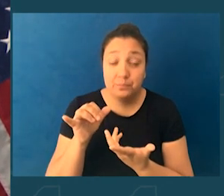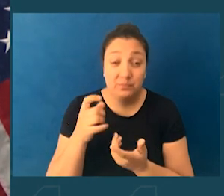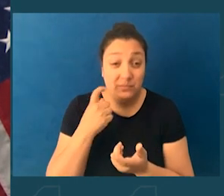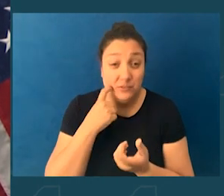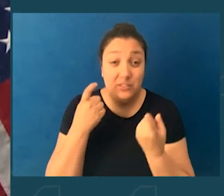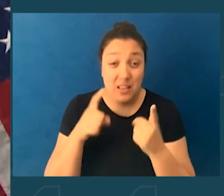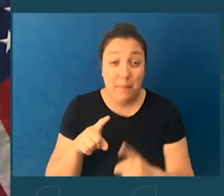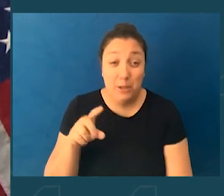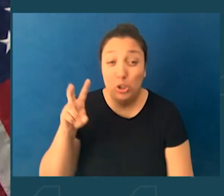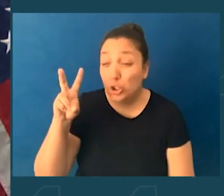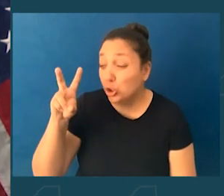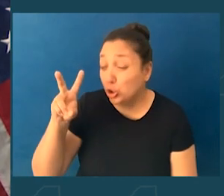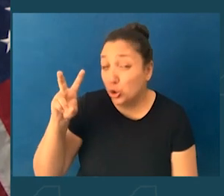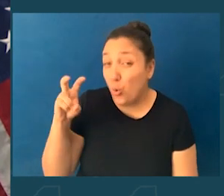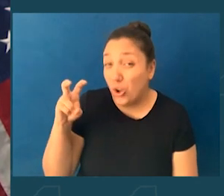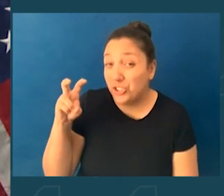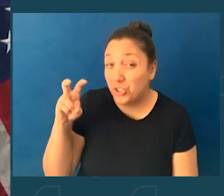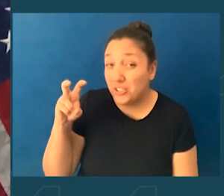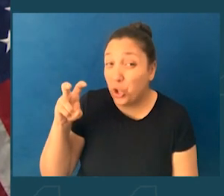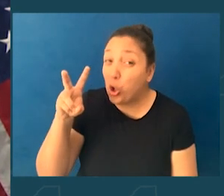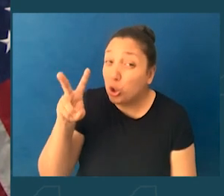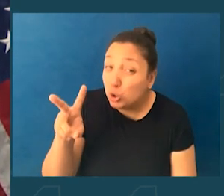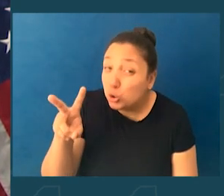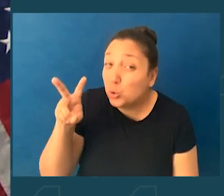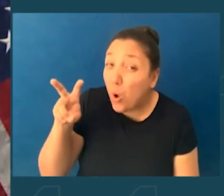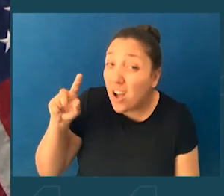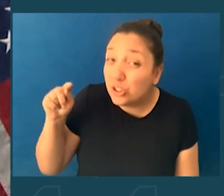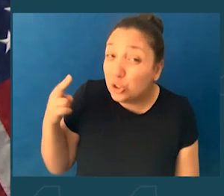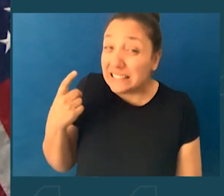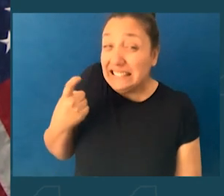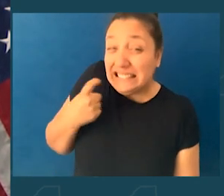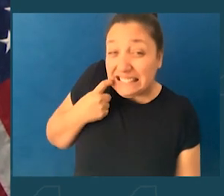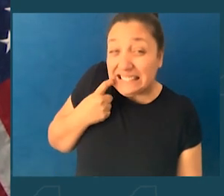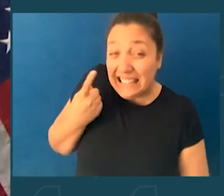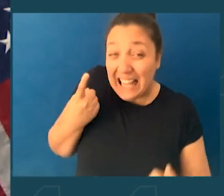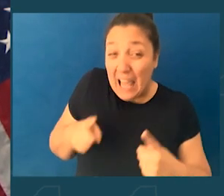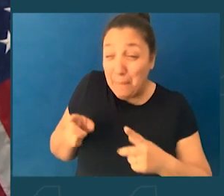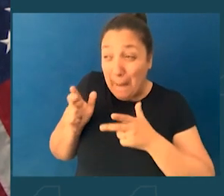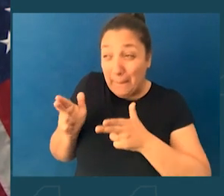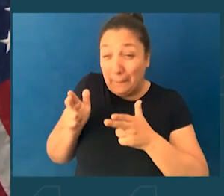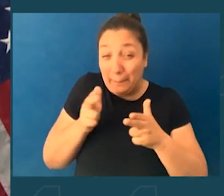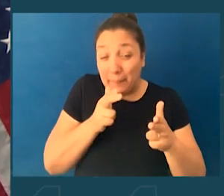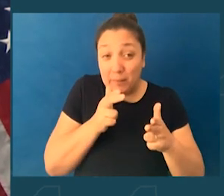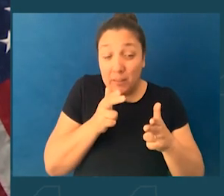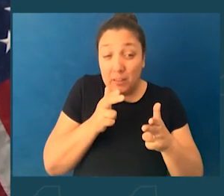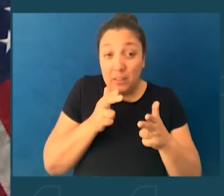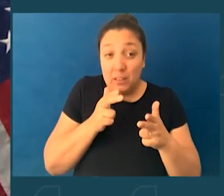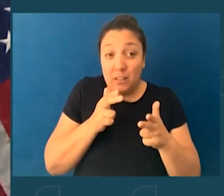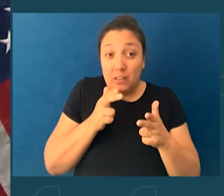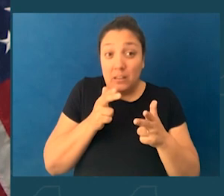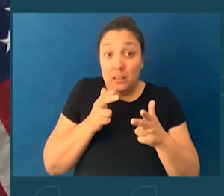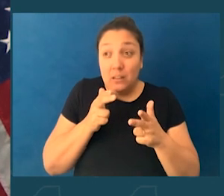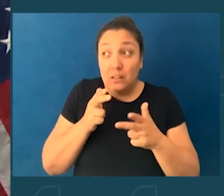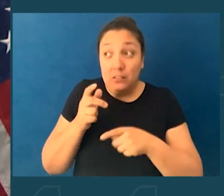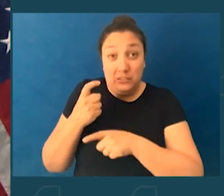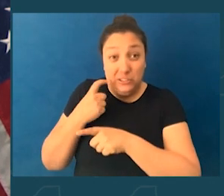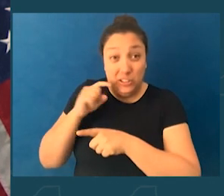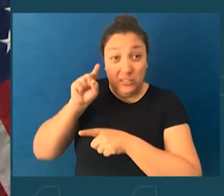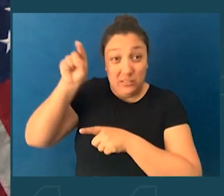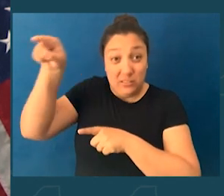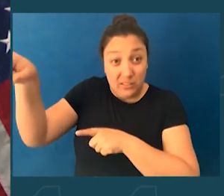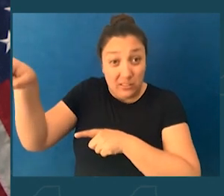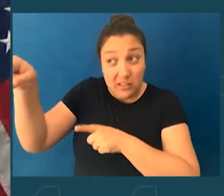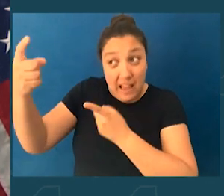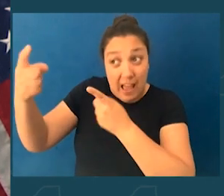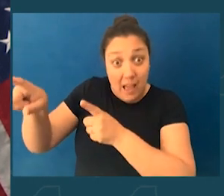mass shooting this year, that it reopens the wounds for a community like Buffalo. I mean, the families have to